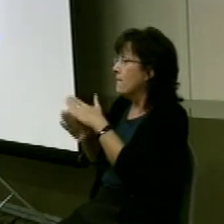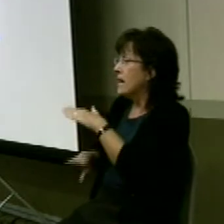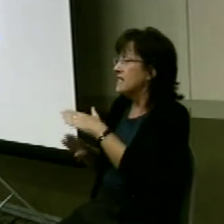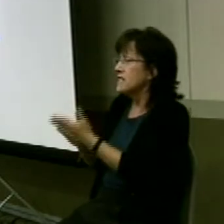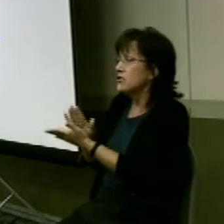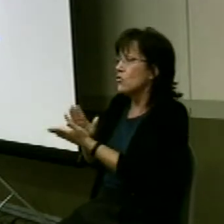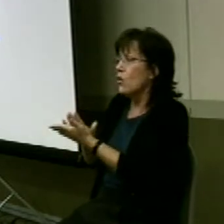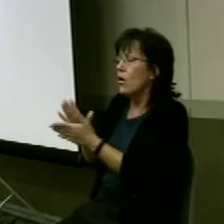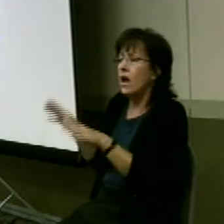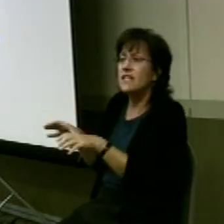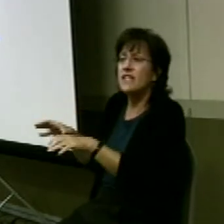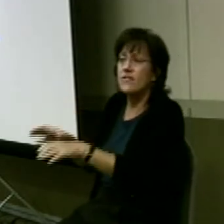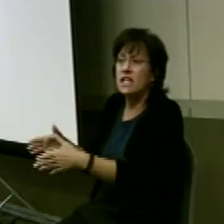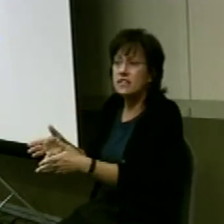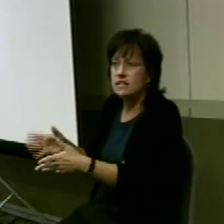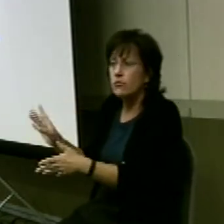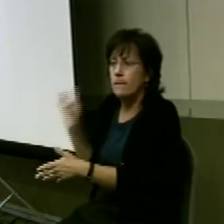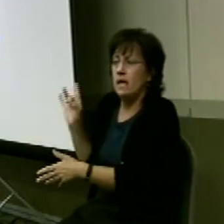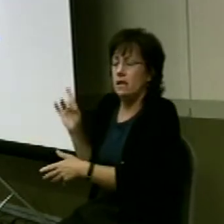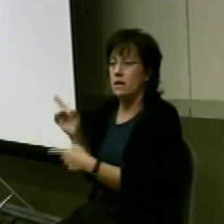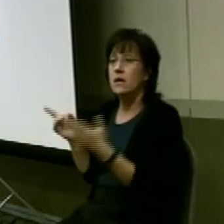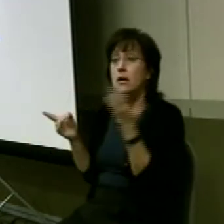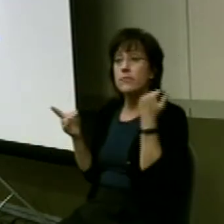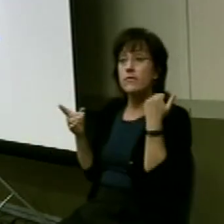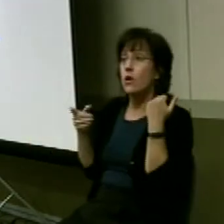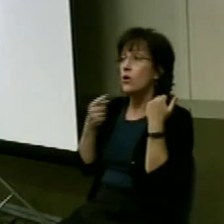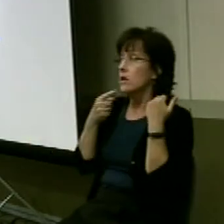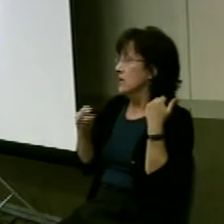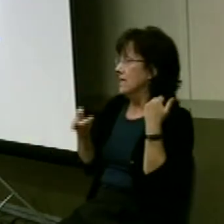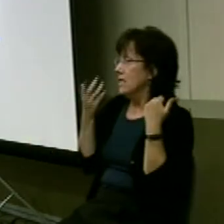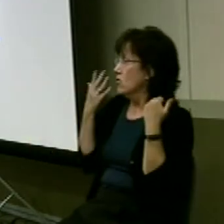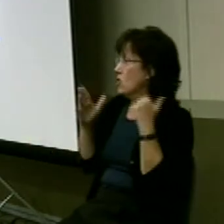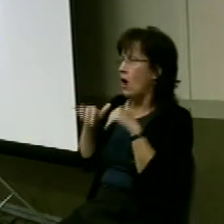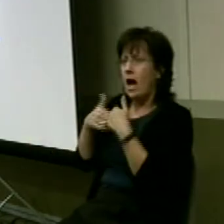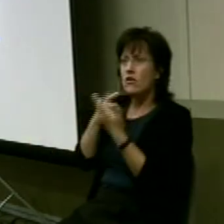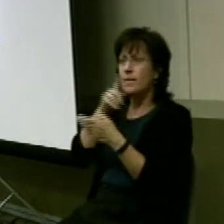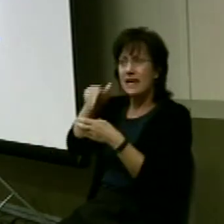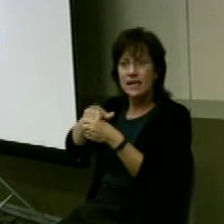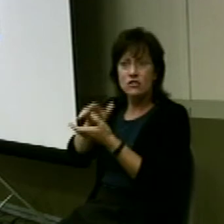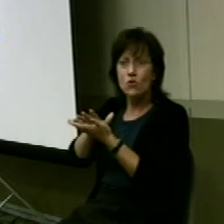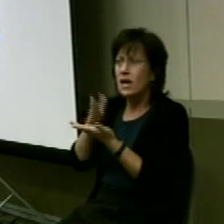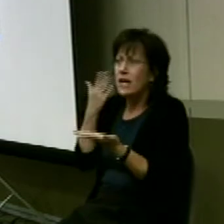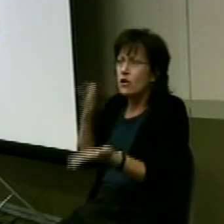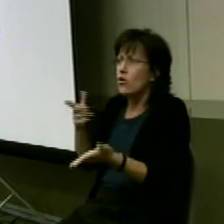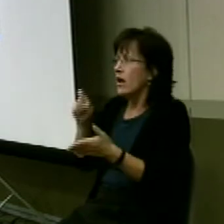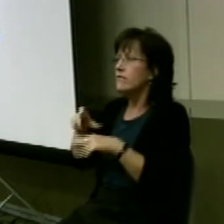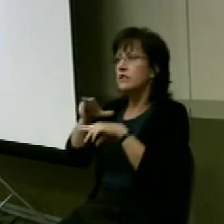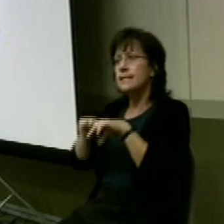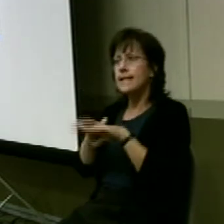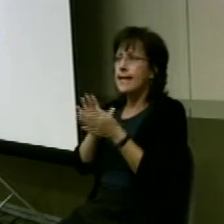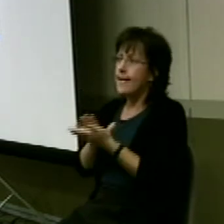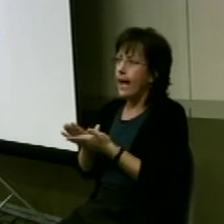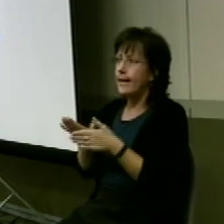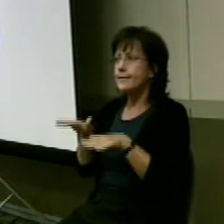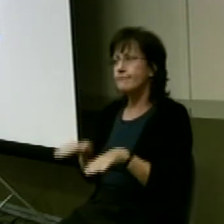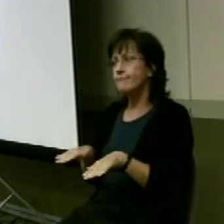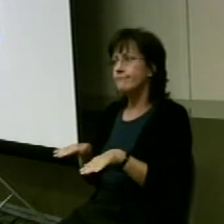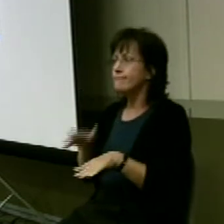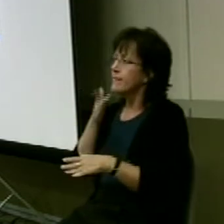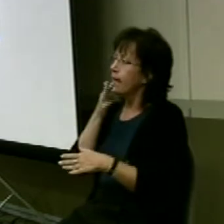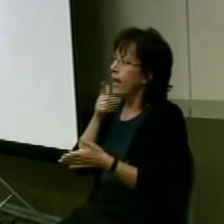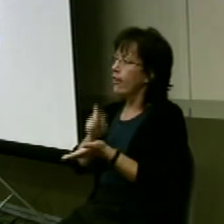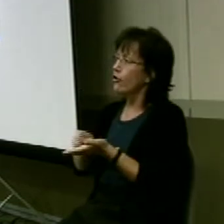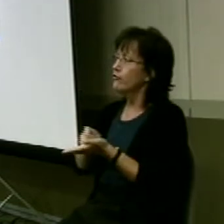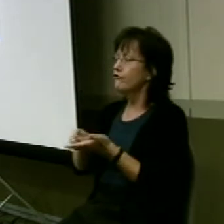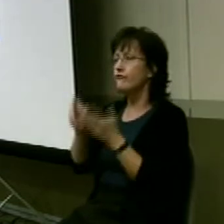of just basic school-type activities. We said before that he didn't know how to be in school. He didn't know at school that he needed to